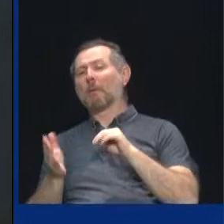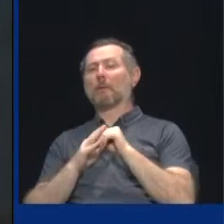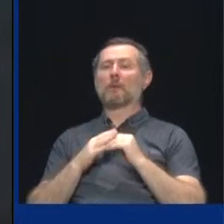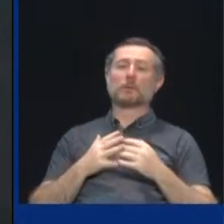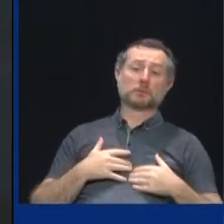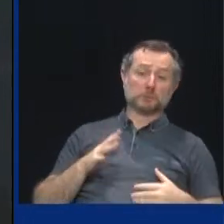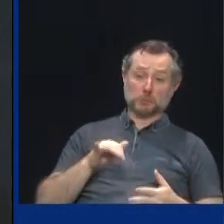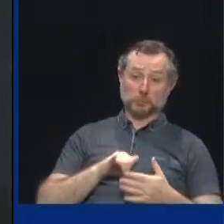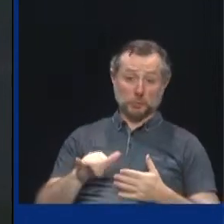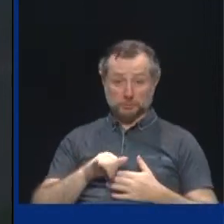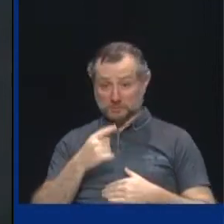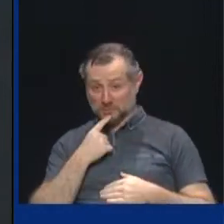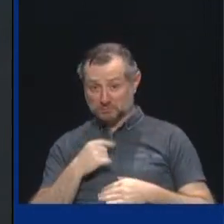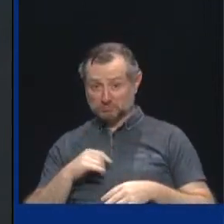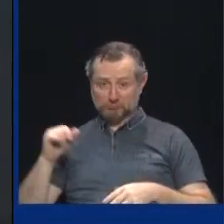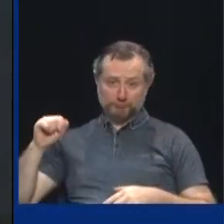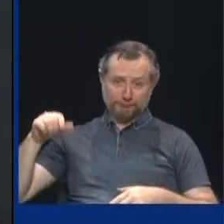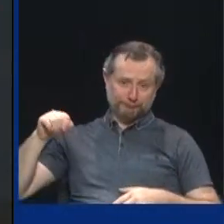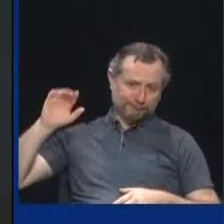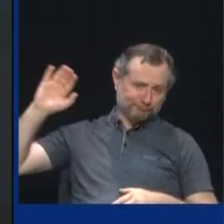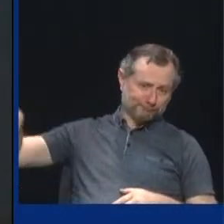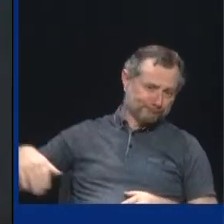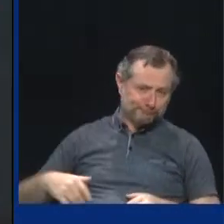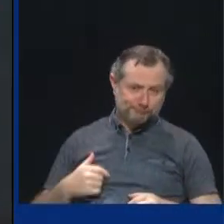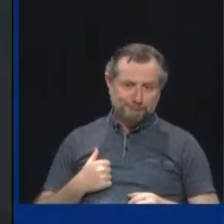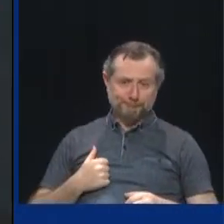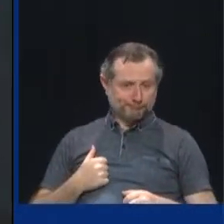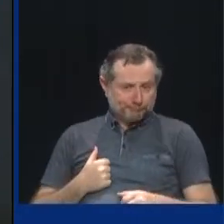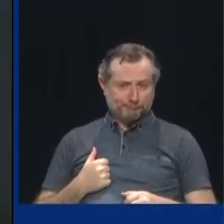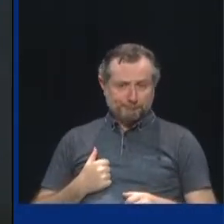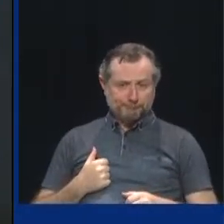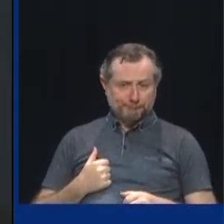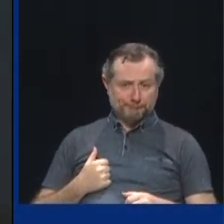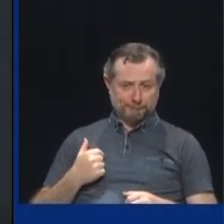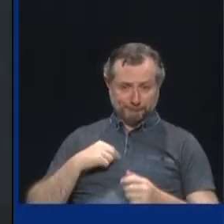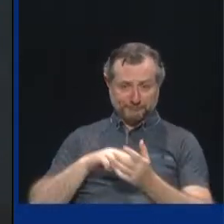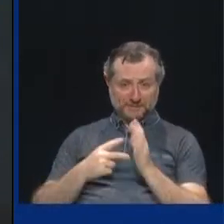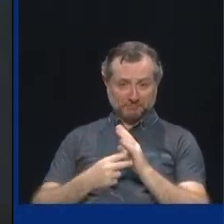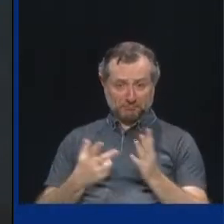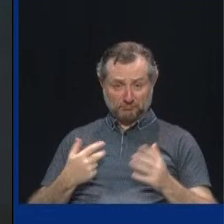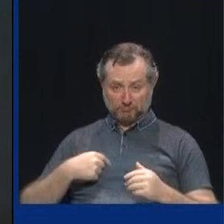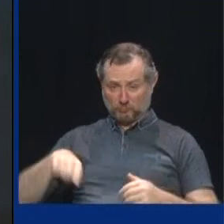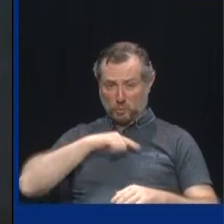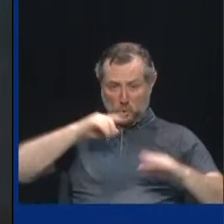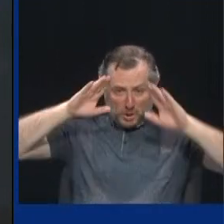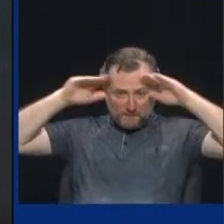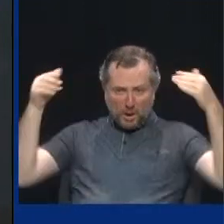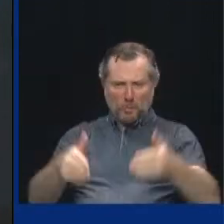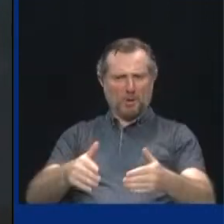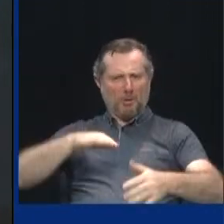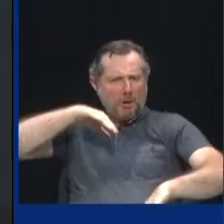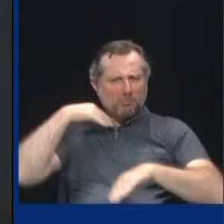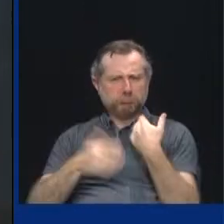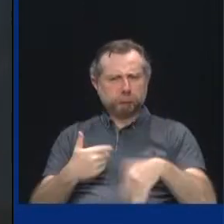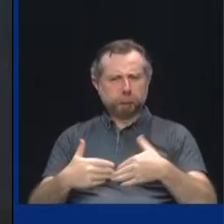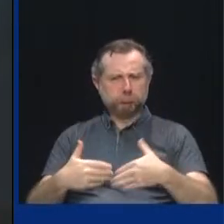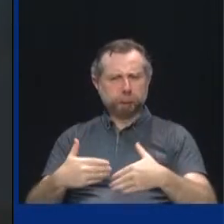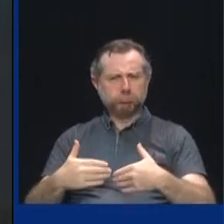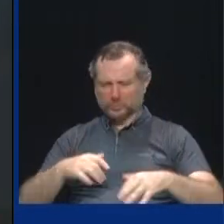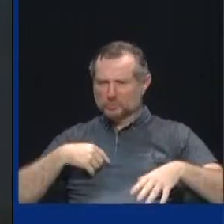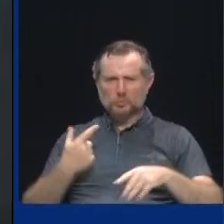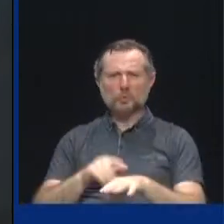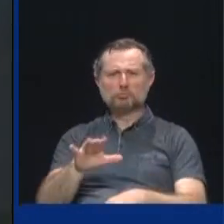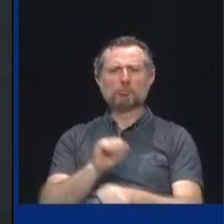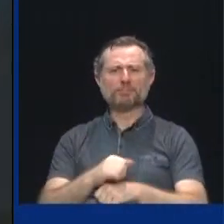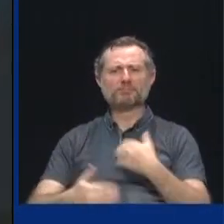yeah. And that means we're going to get ourselves in gear, and we're going to get the job done. And